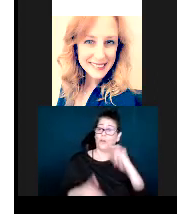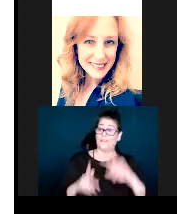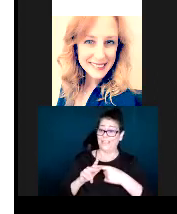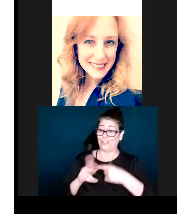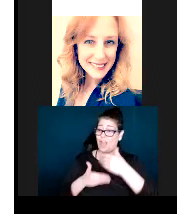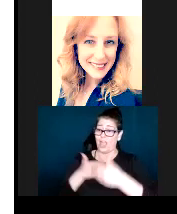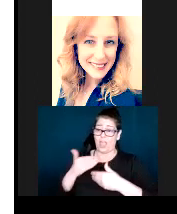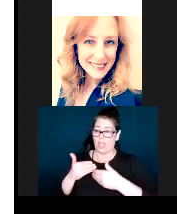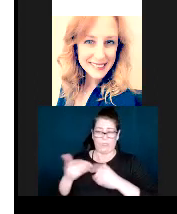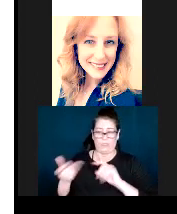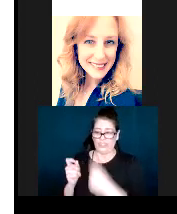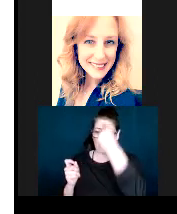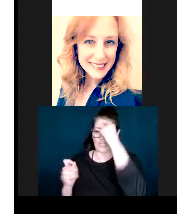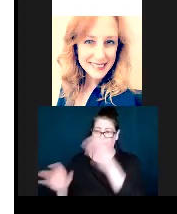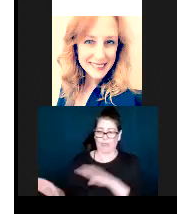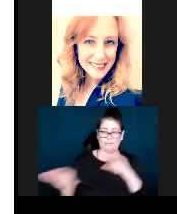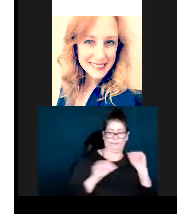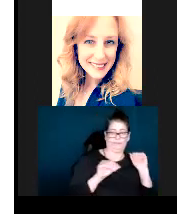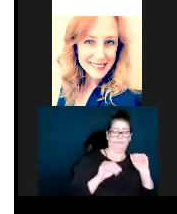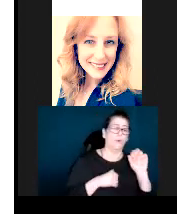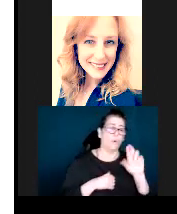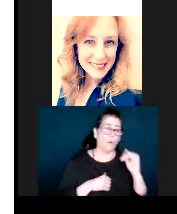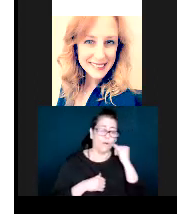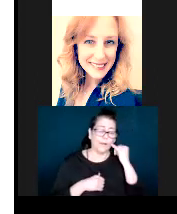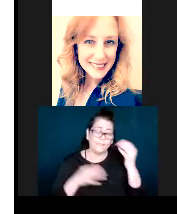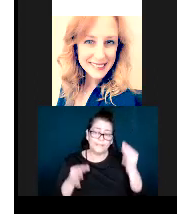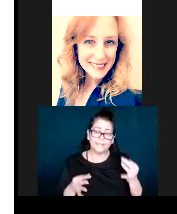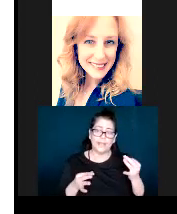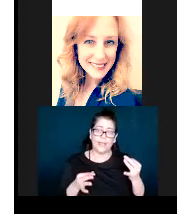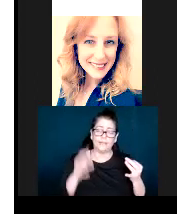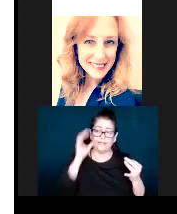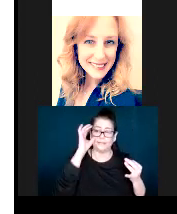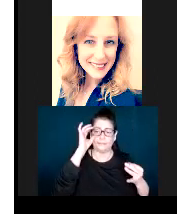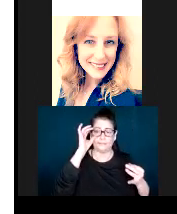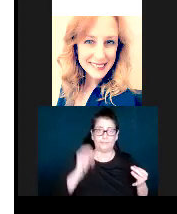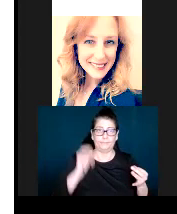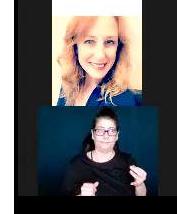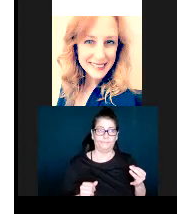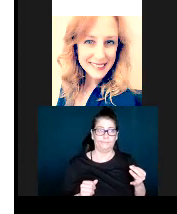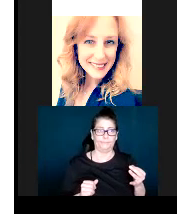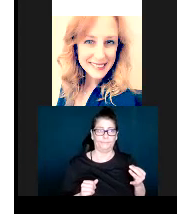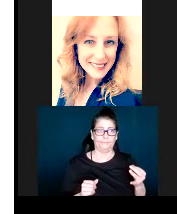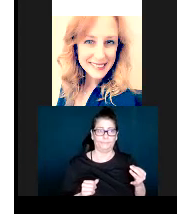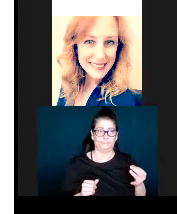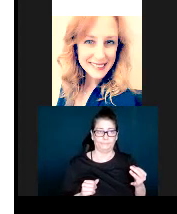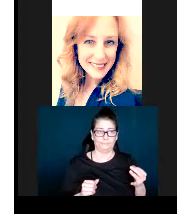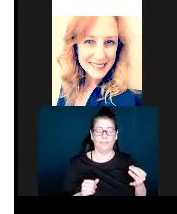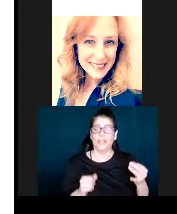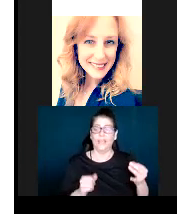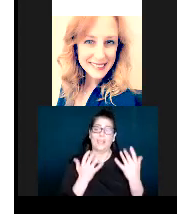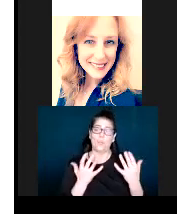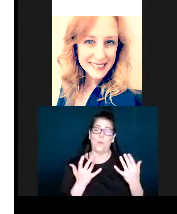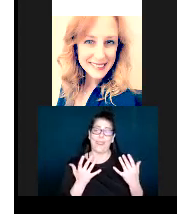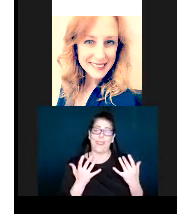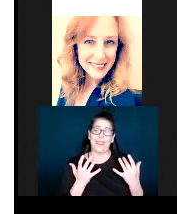to. Or they may decide they want to engage with the legal system like in a large amount of time after the assault may have